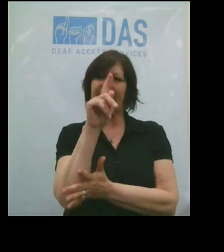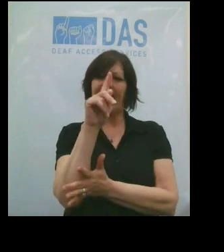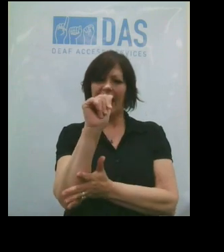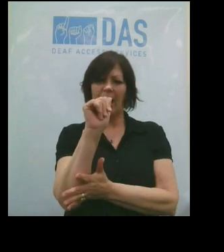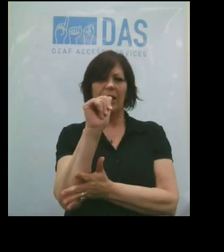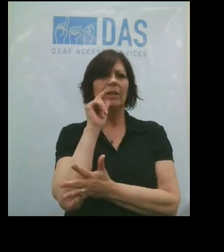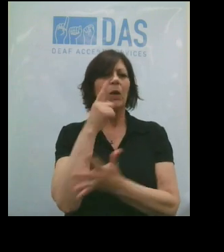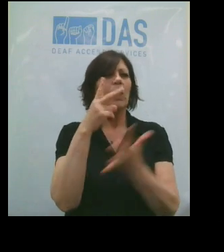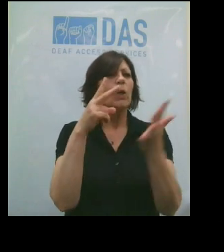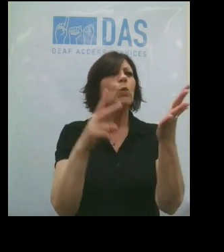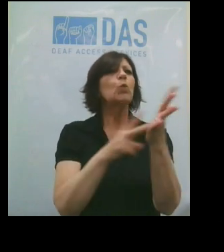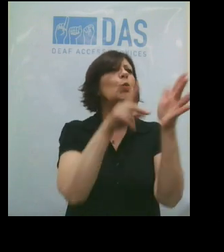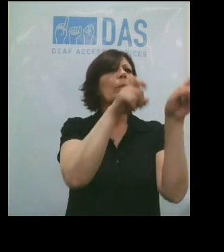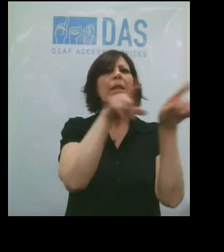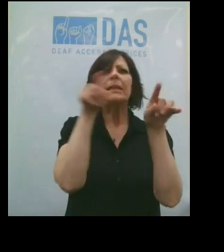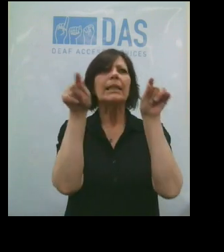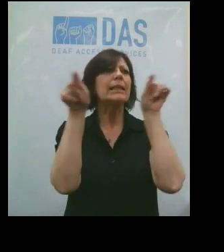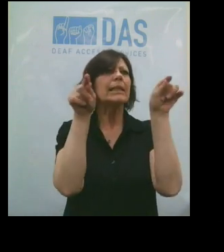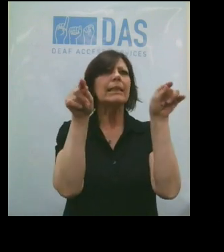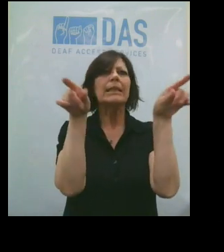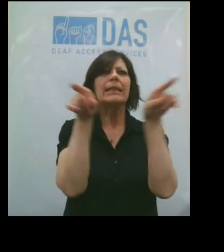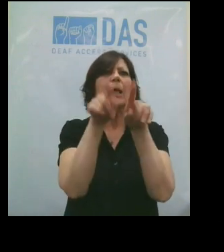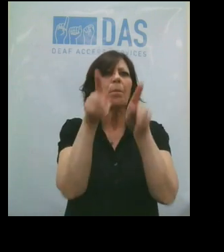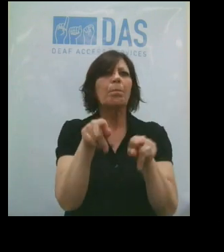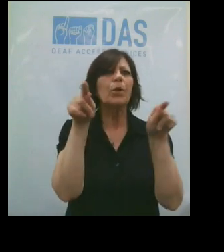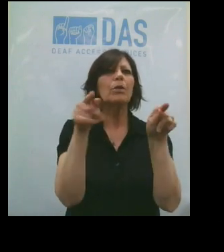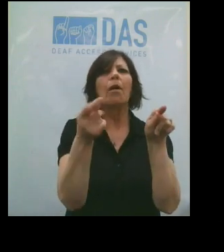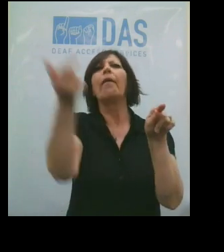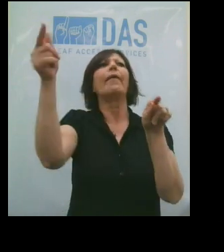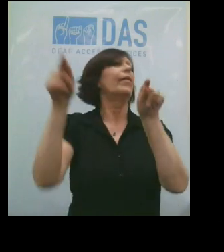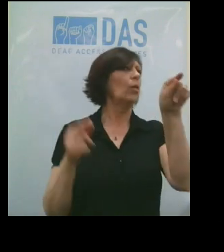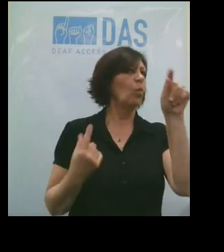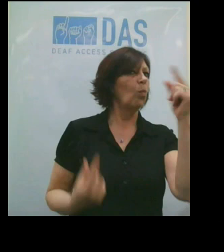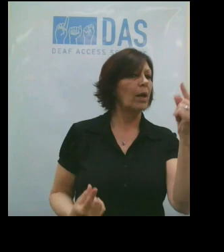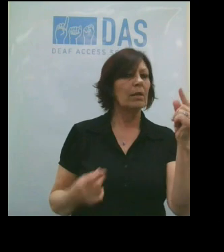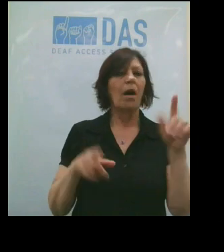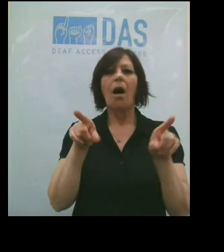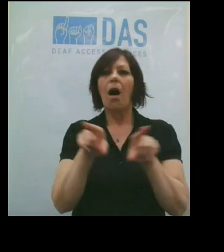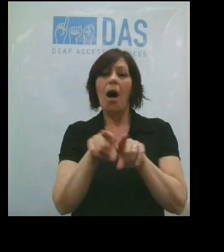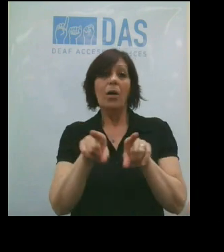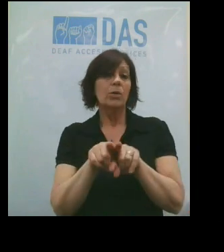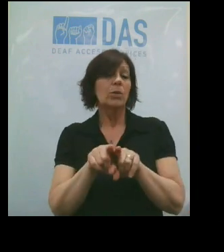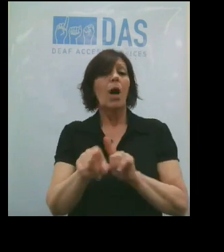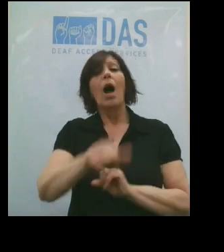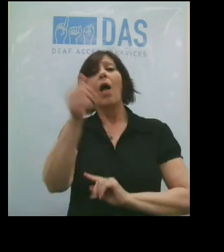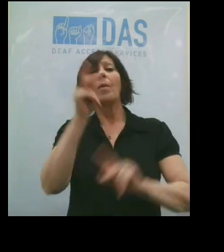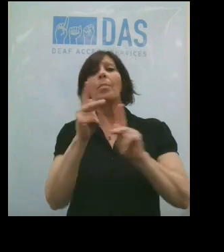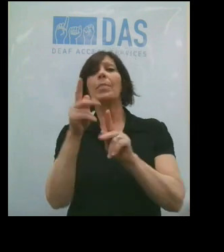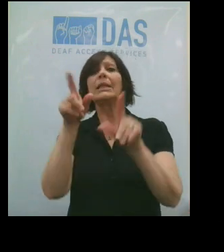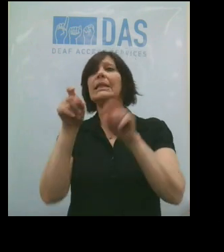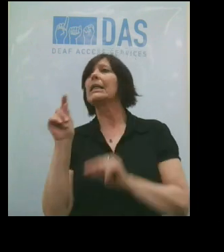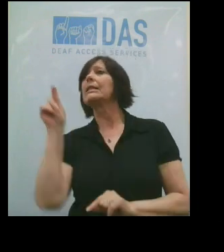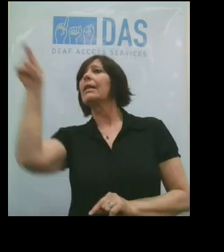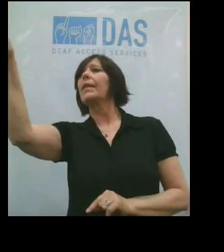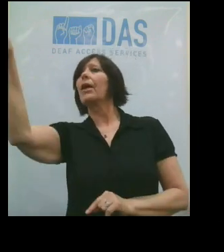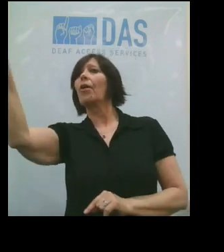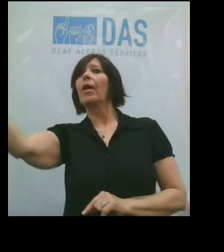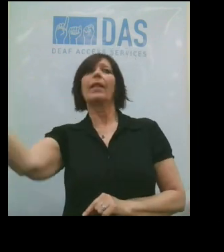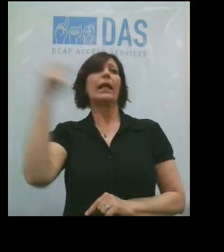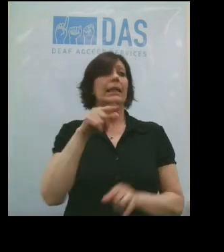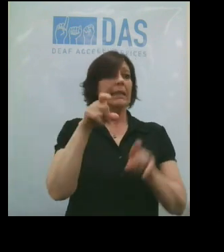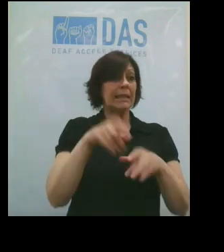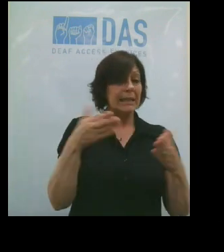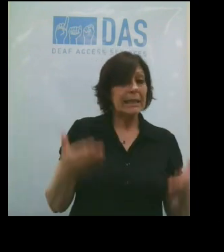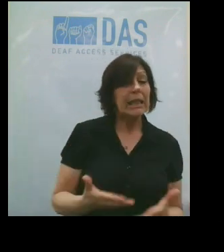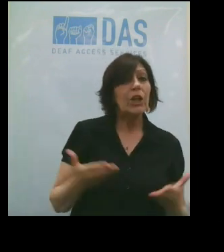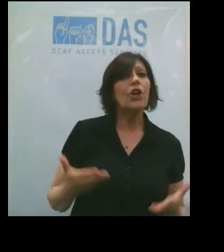duplicate testing for individuals. We've also taken out individuals who tested from outside of the area but have been tested in Erie County, like